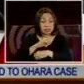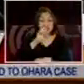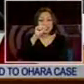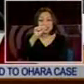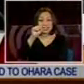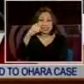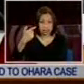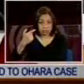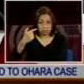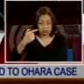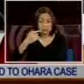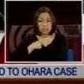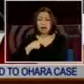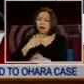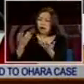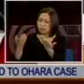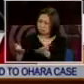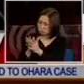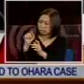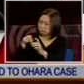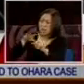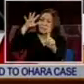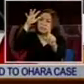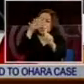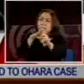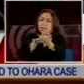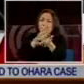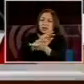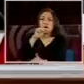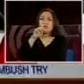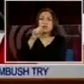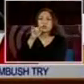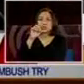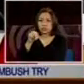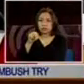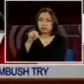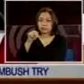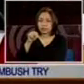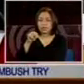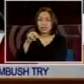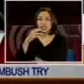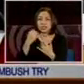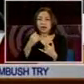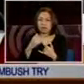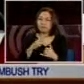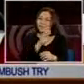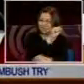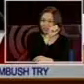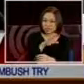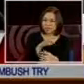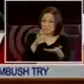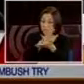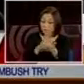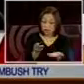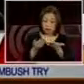to file the urgent motion for reconsideration, which, as I said earlier, was denied in the subsequent session